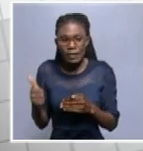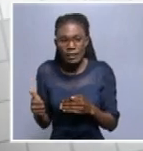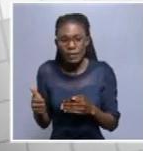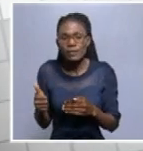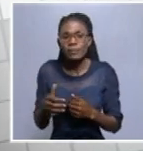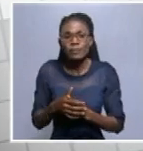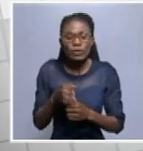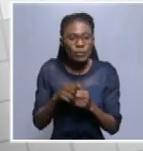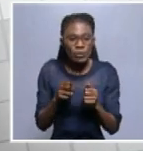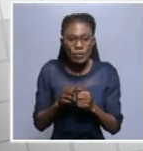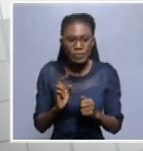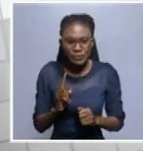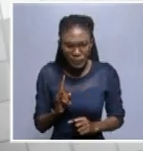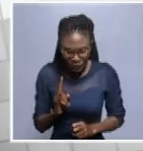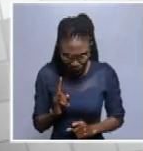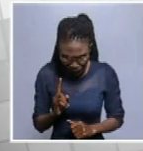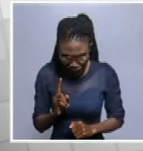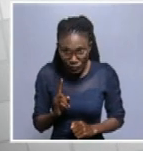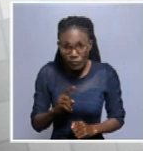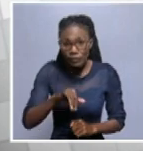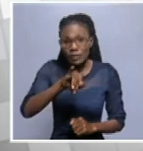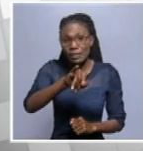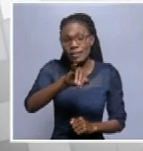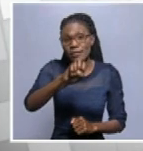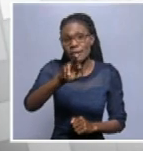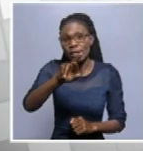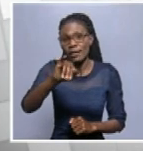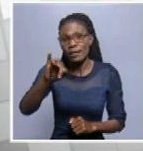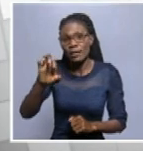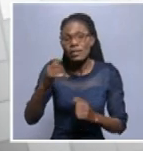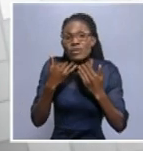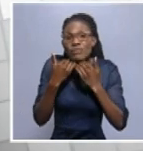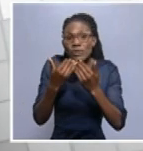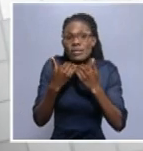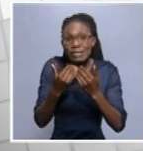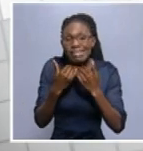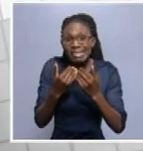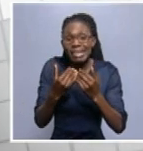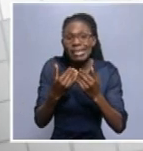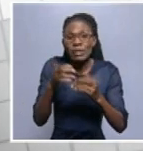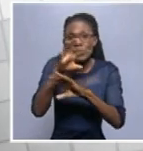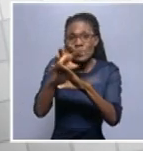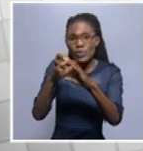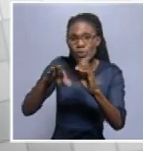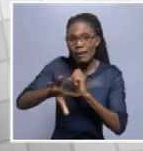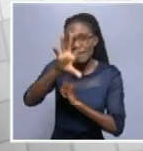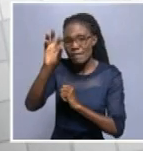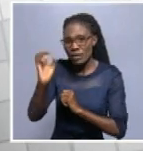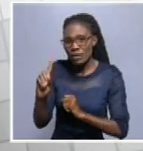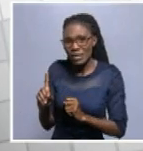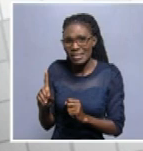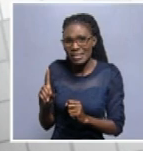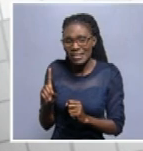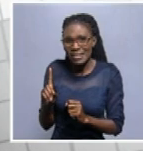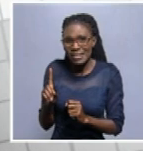hand, what exactly is Israel's strategic importance to Africa, and why grant observer status